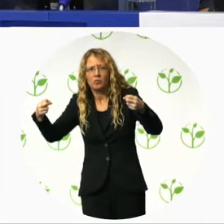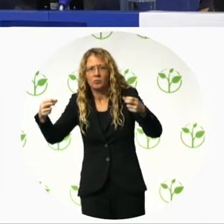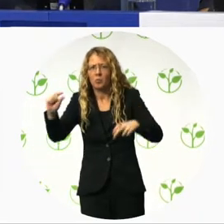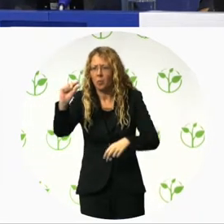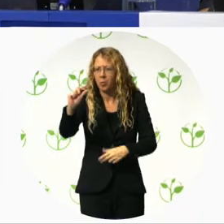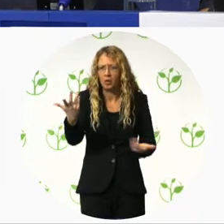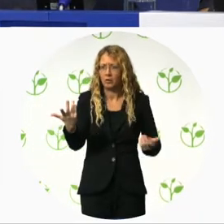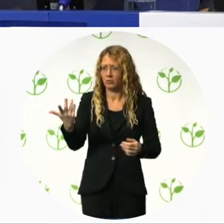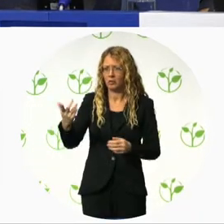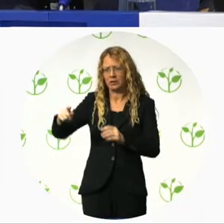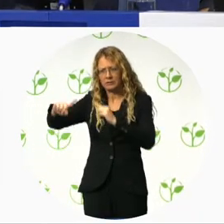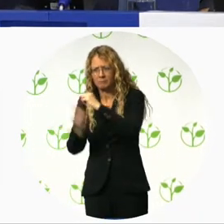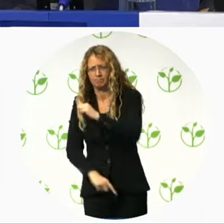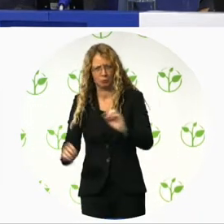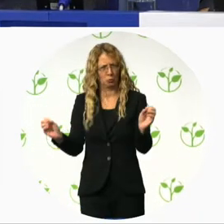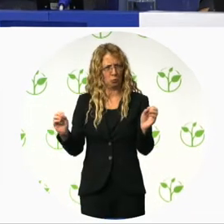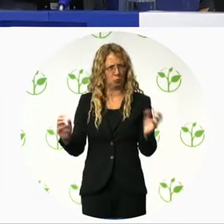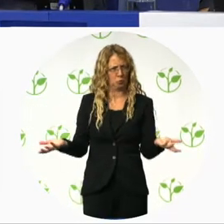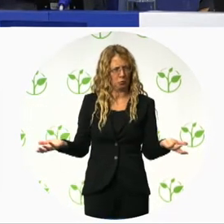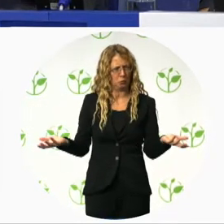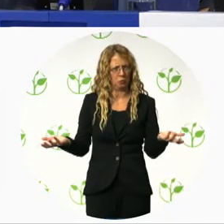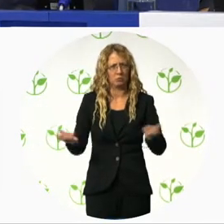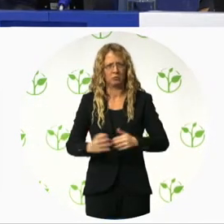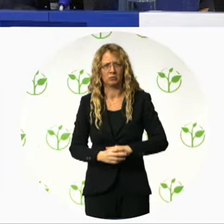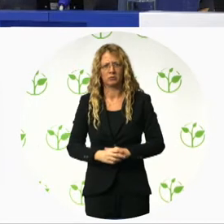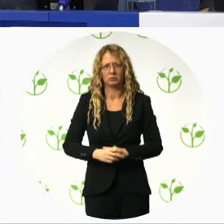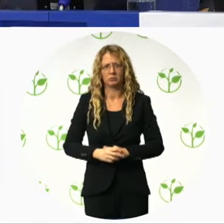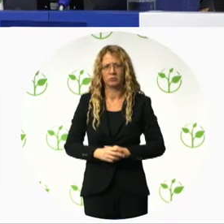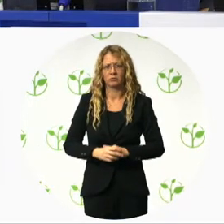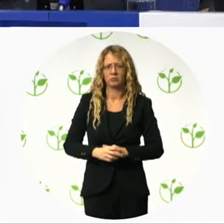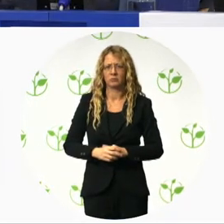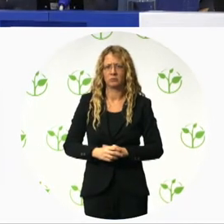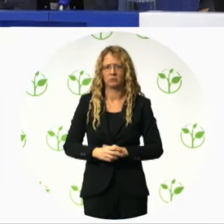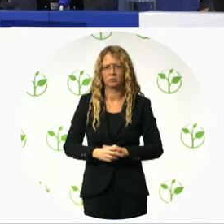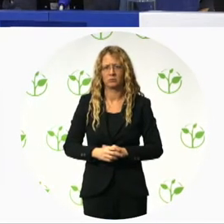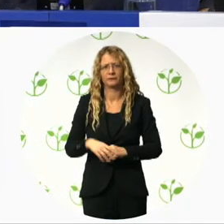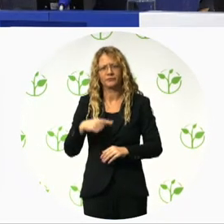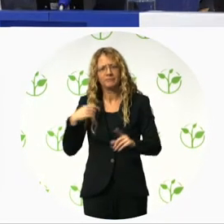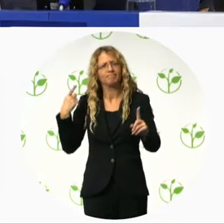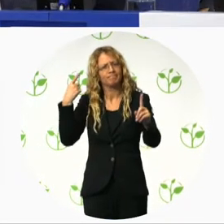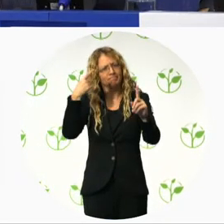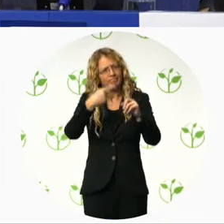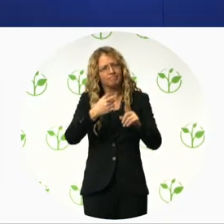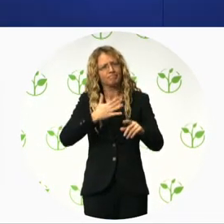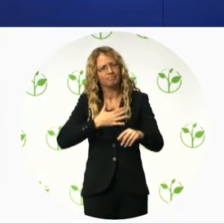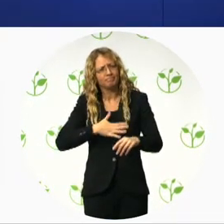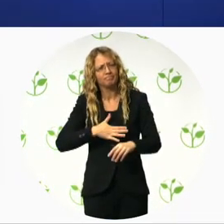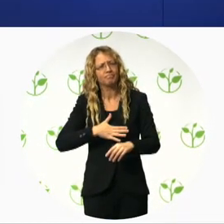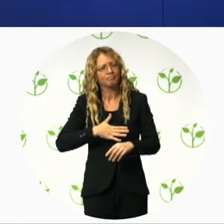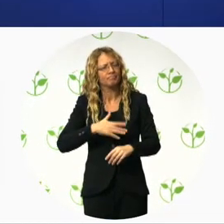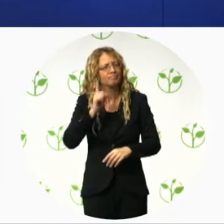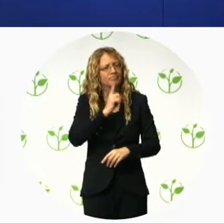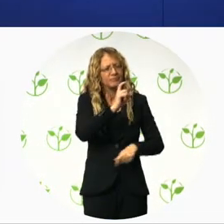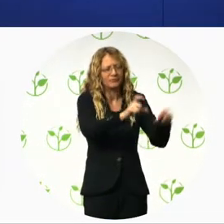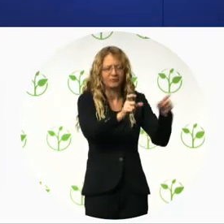apply common sense as an entrepreneurship. And this is our mission. I think this is a mission also of my colleague is entrepreneur in this adventure.